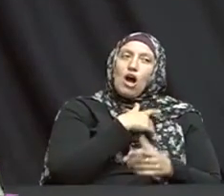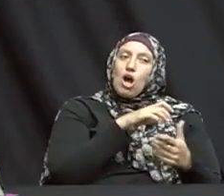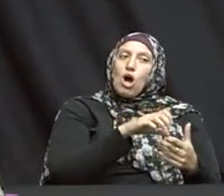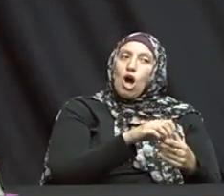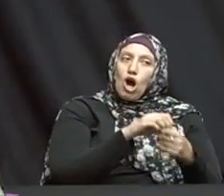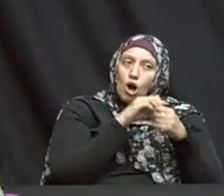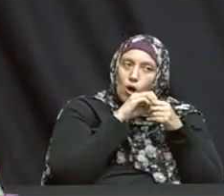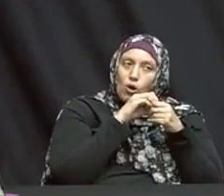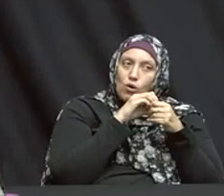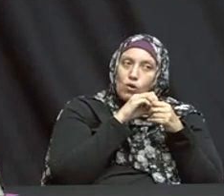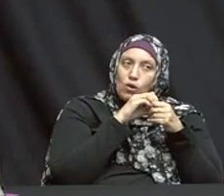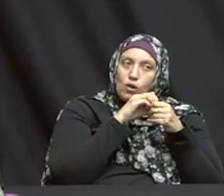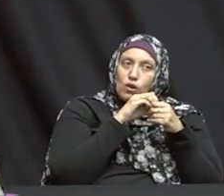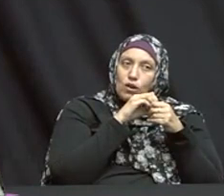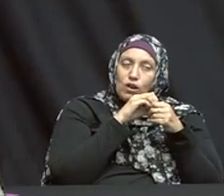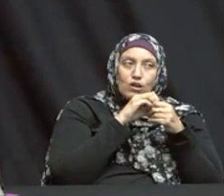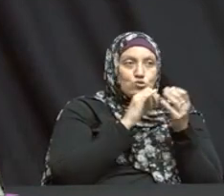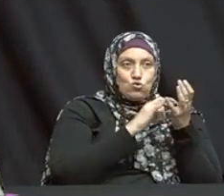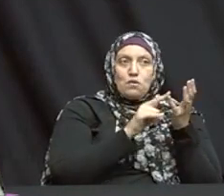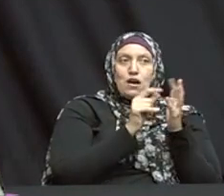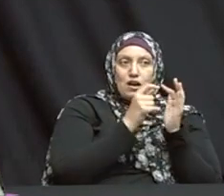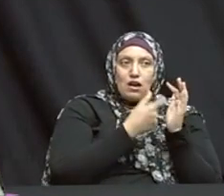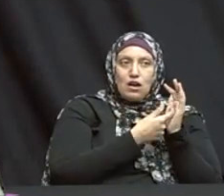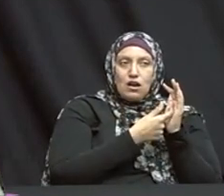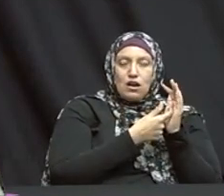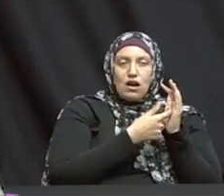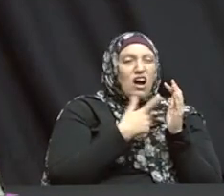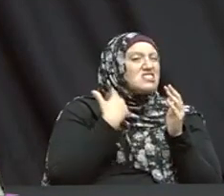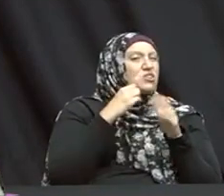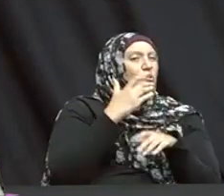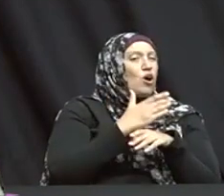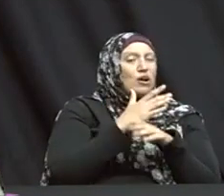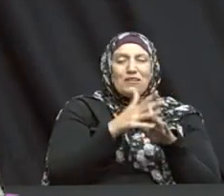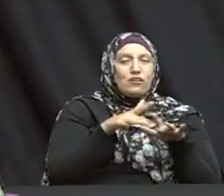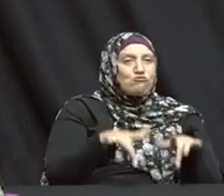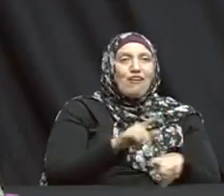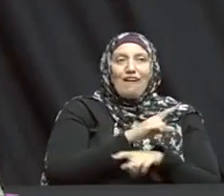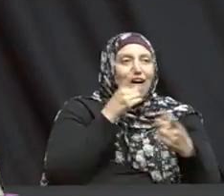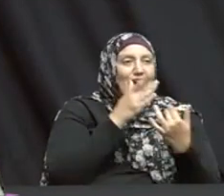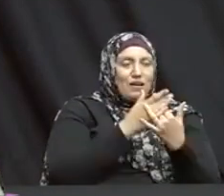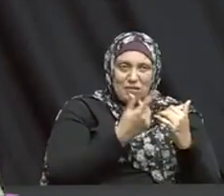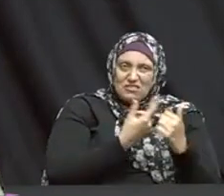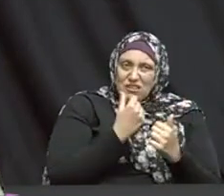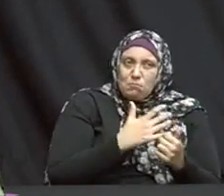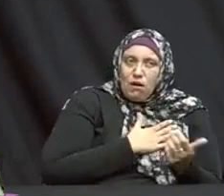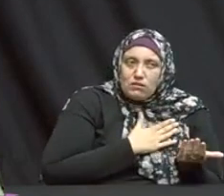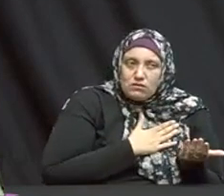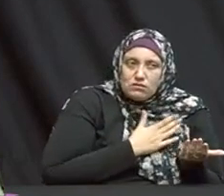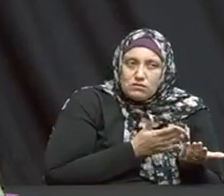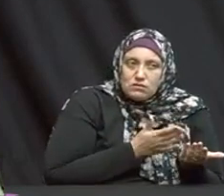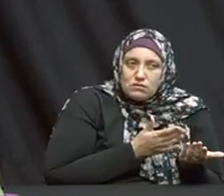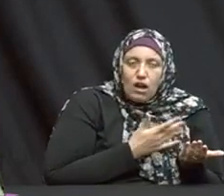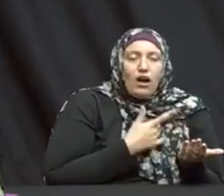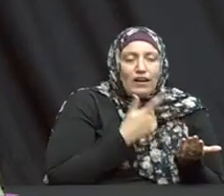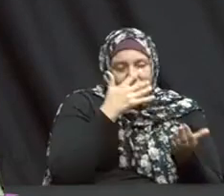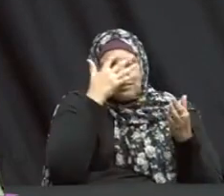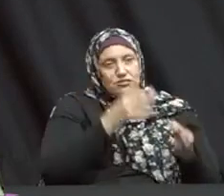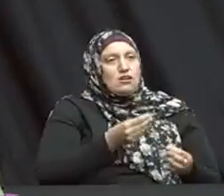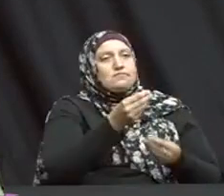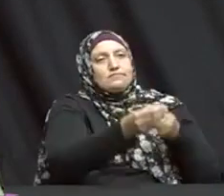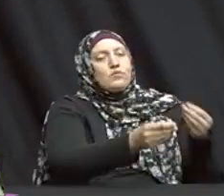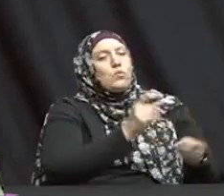moment access to it, I don't have, but it is mine, like superannuation. The law allows me to access